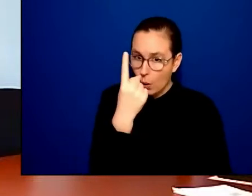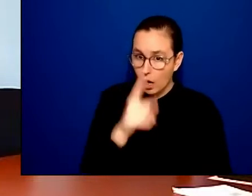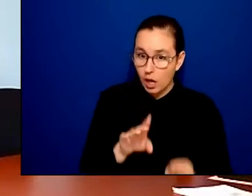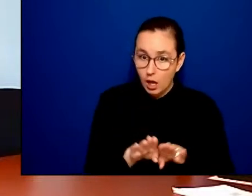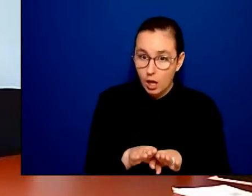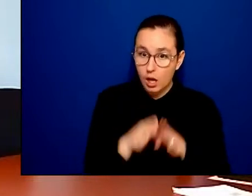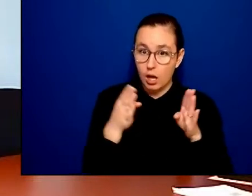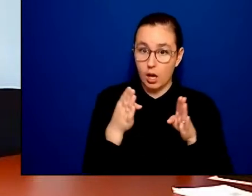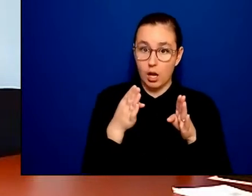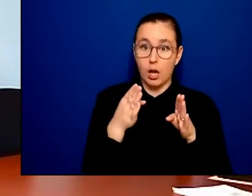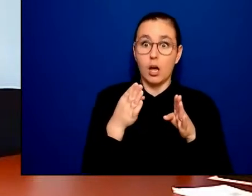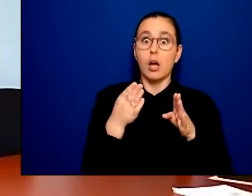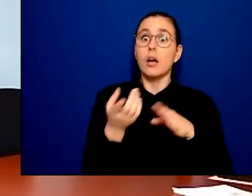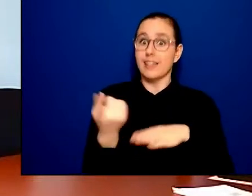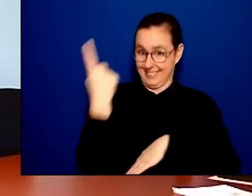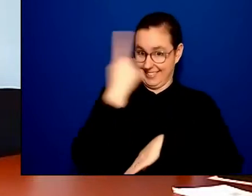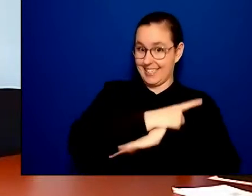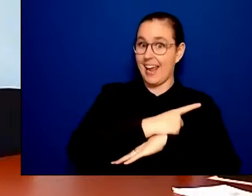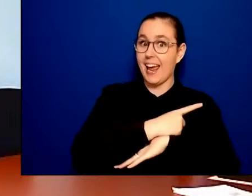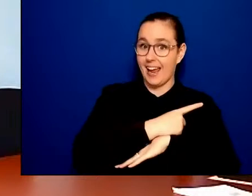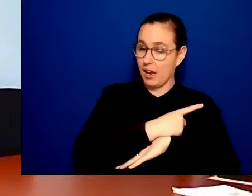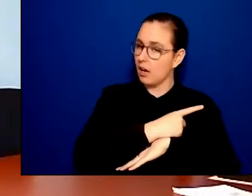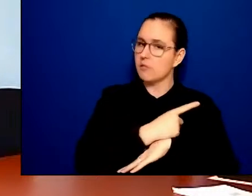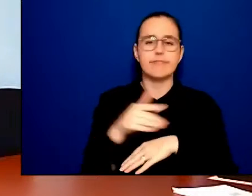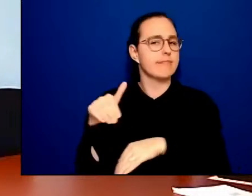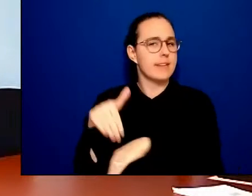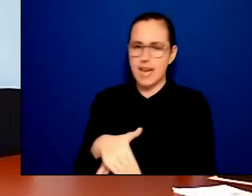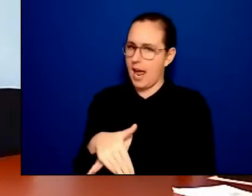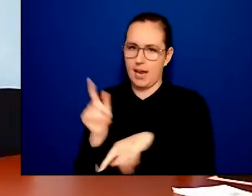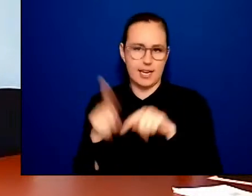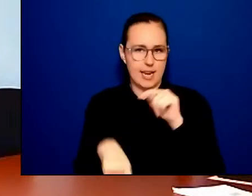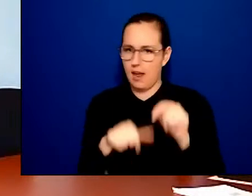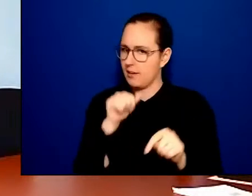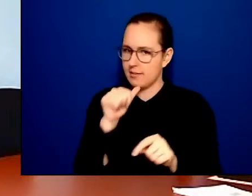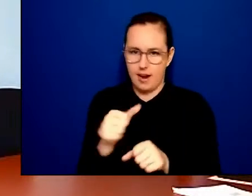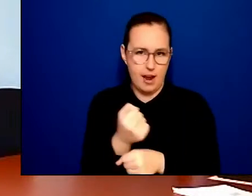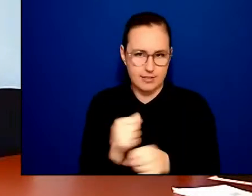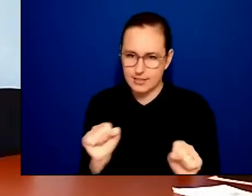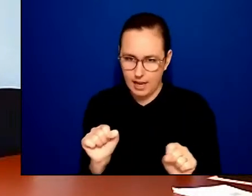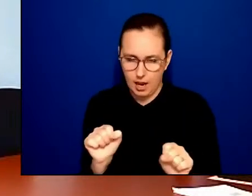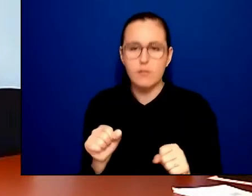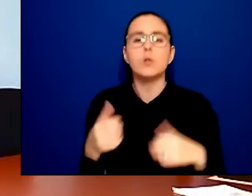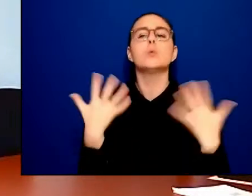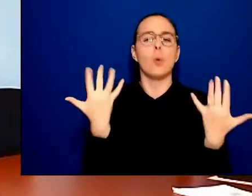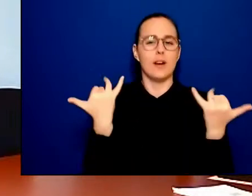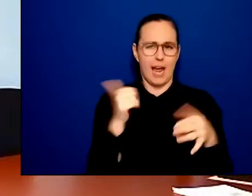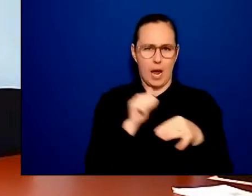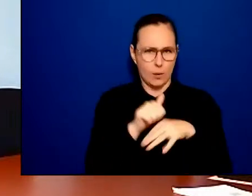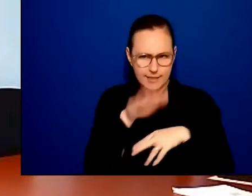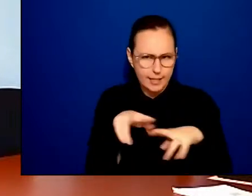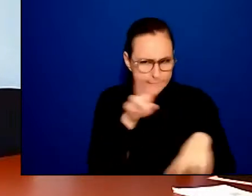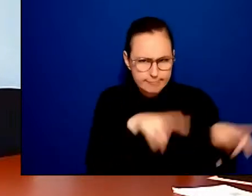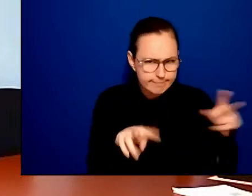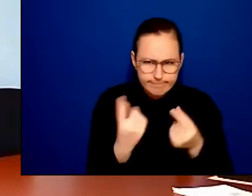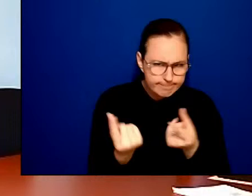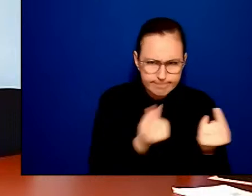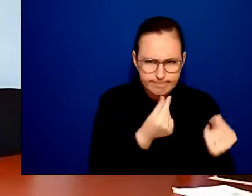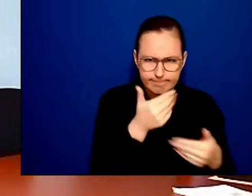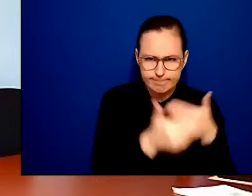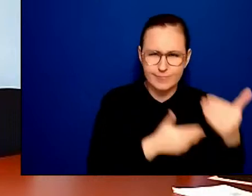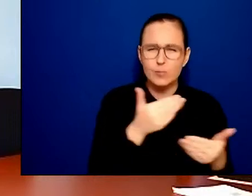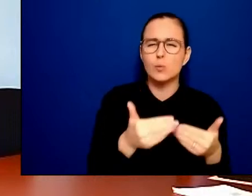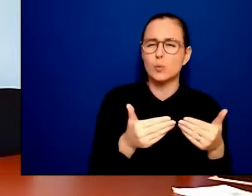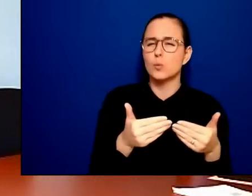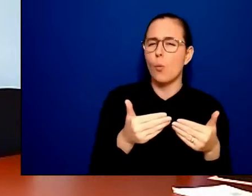equipment working at the site as it will allow, and we'll have a better sense of opening timelines for Highway 99 tomorrow.